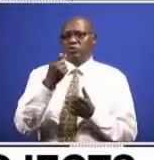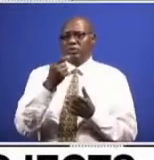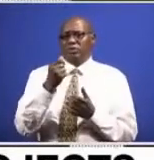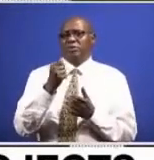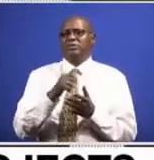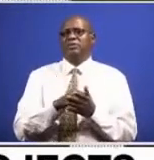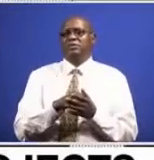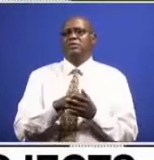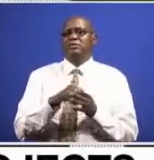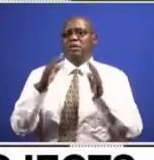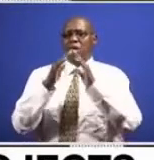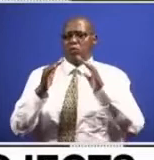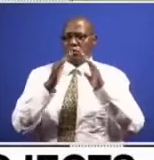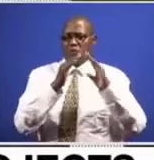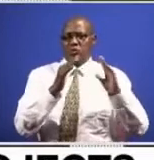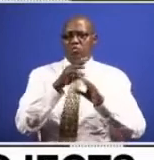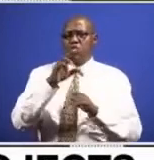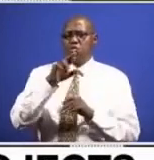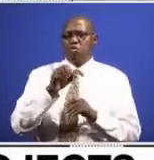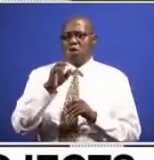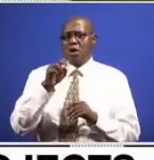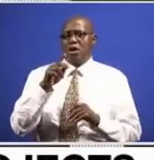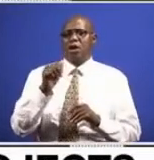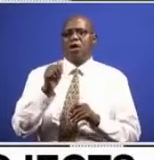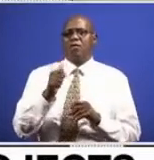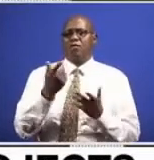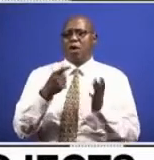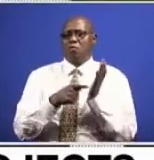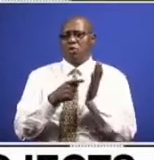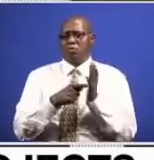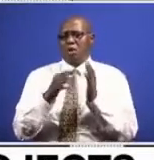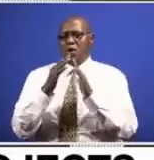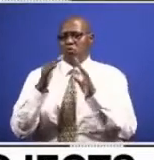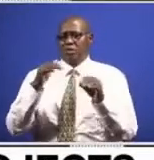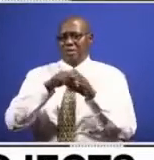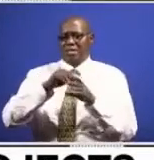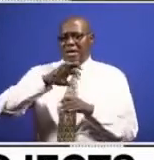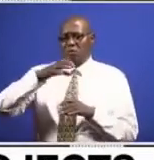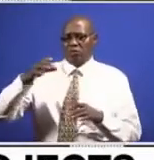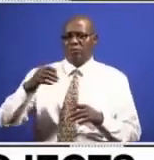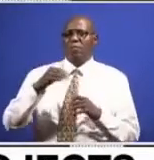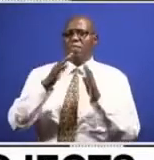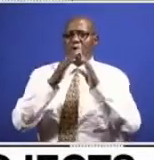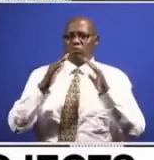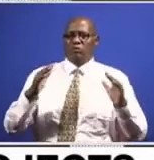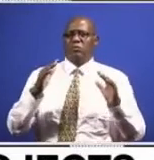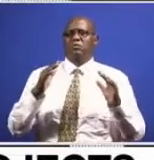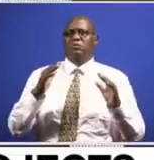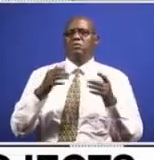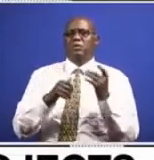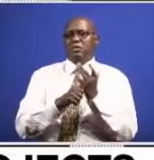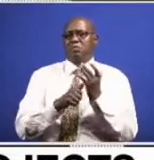Ruaka, Kiambu County to meet the growing needs for affordable housing in the county. The housing project, dubbed the Miran